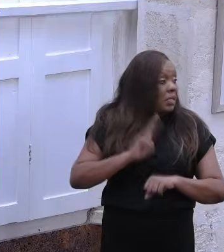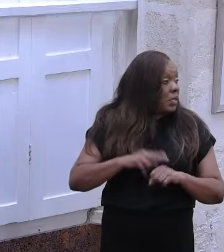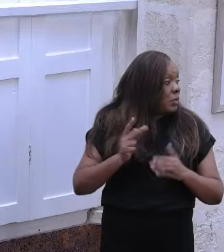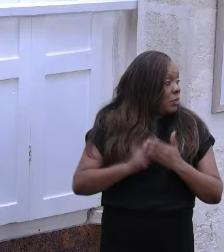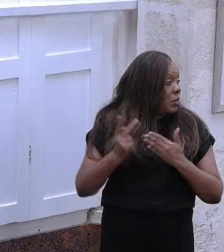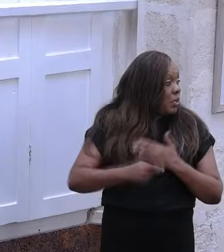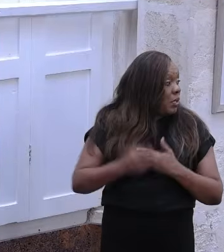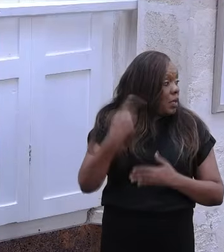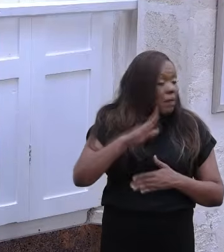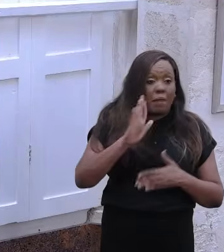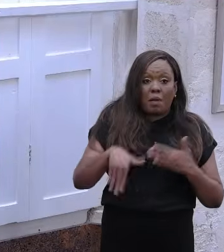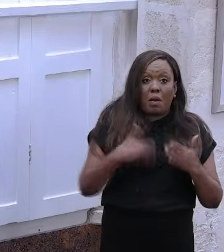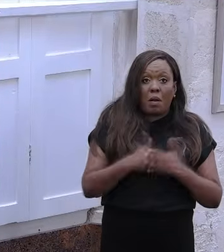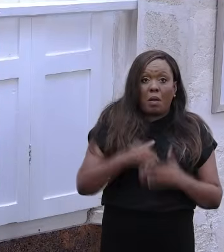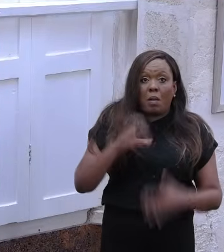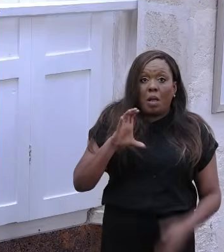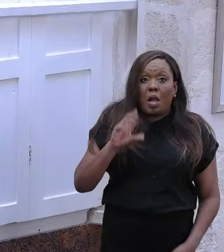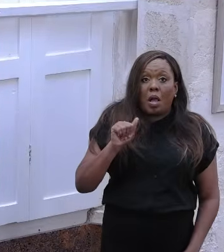CARICOM countries.